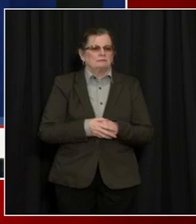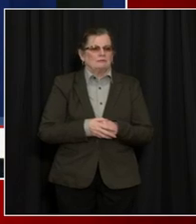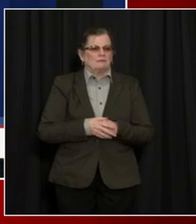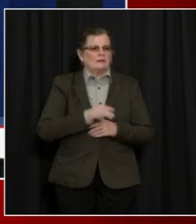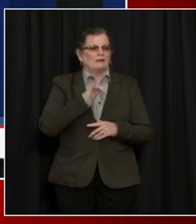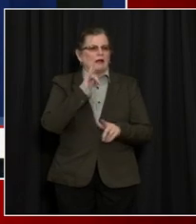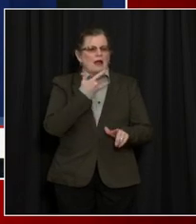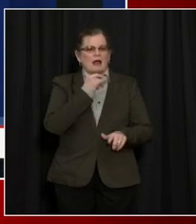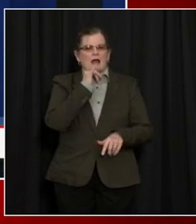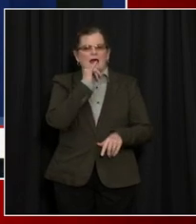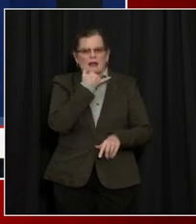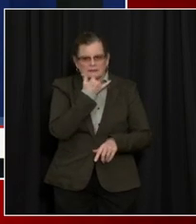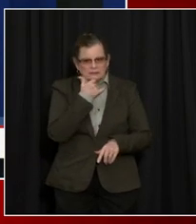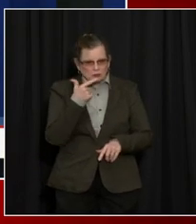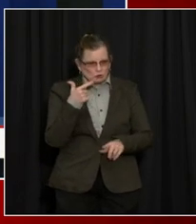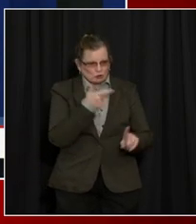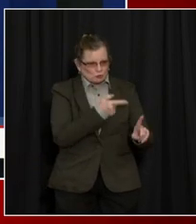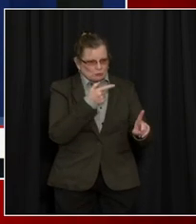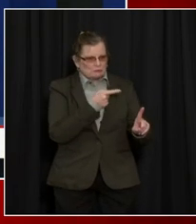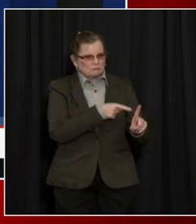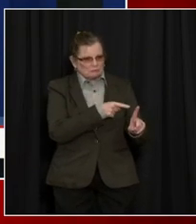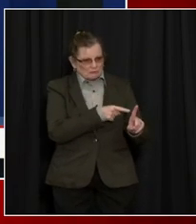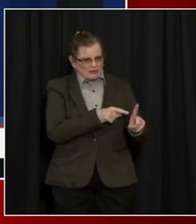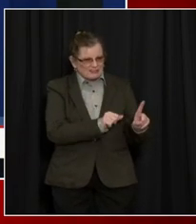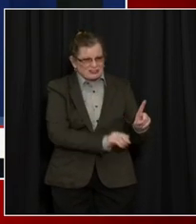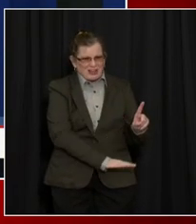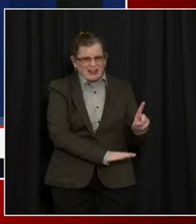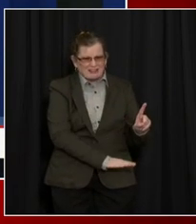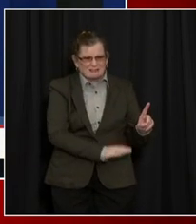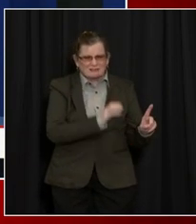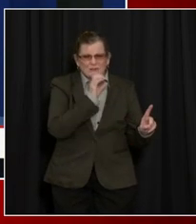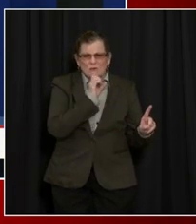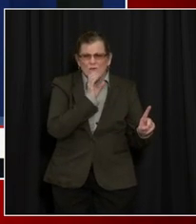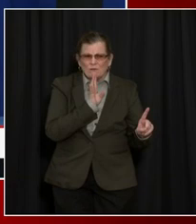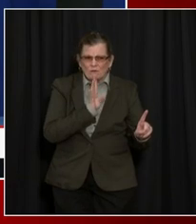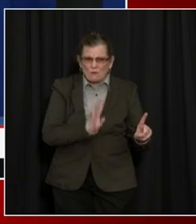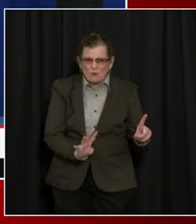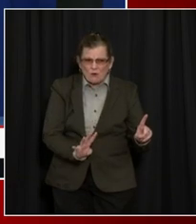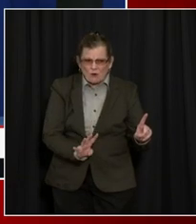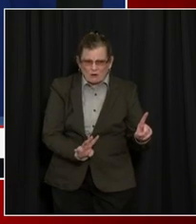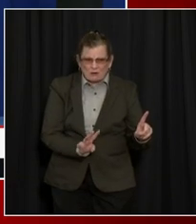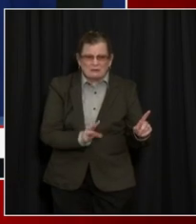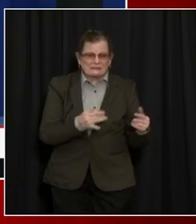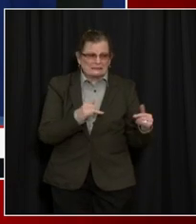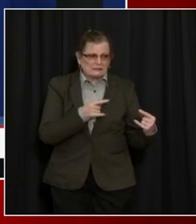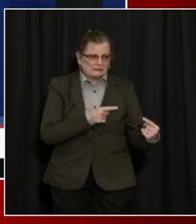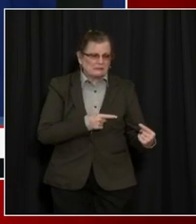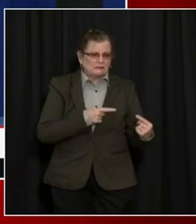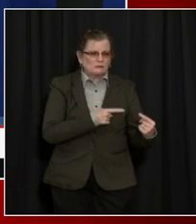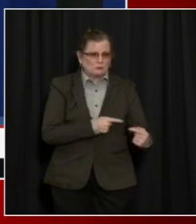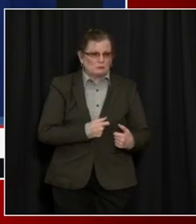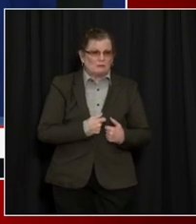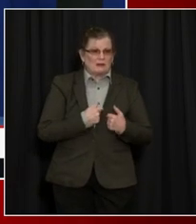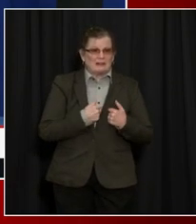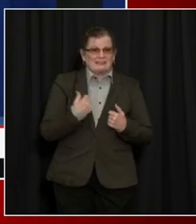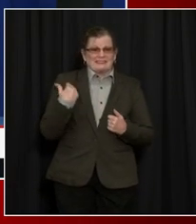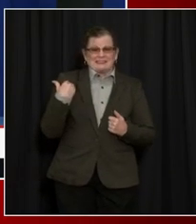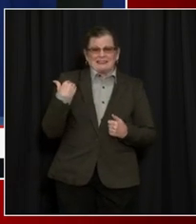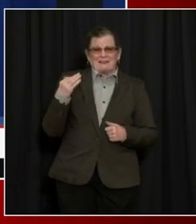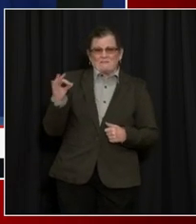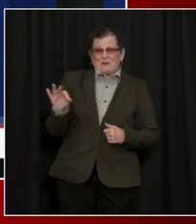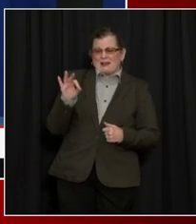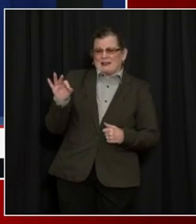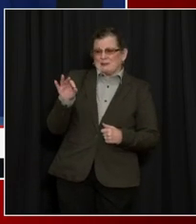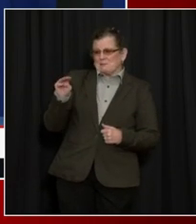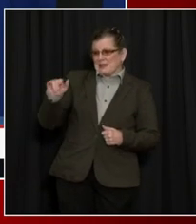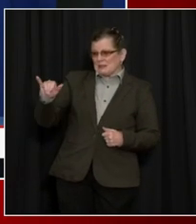child fighting for her life. I'll begin on Friday, May 22nd. A little bit before 5 p.m., members of the